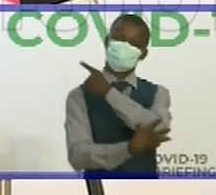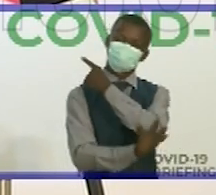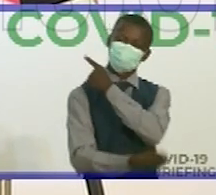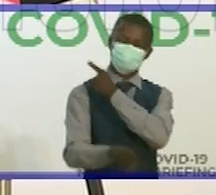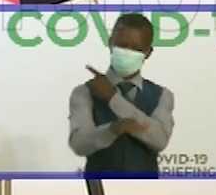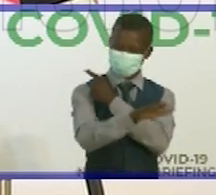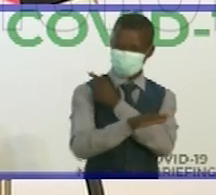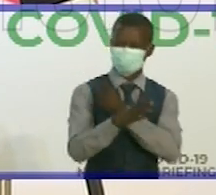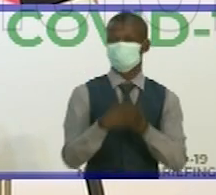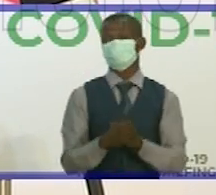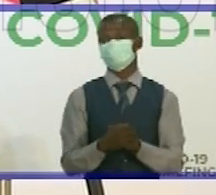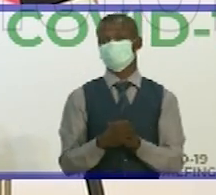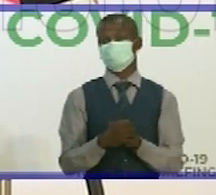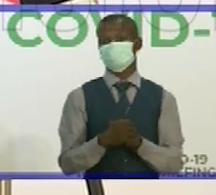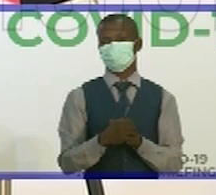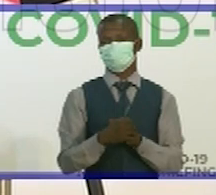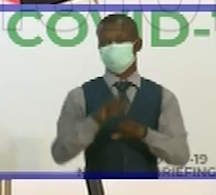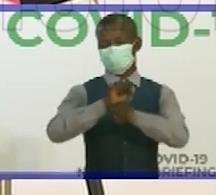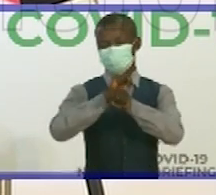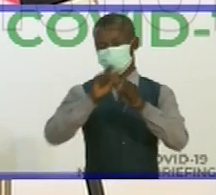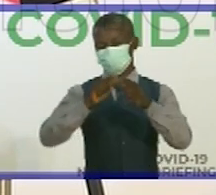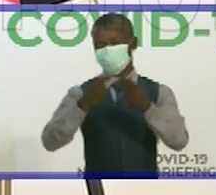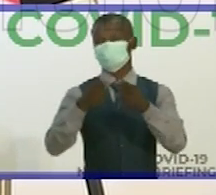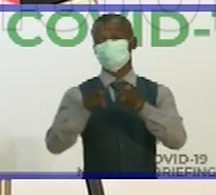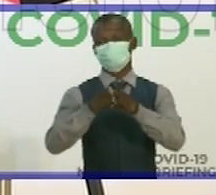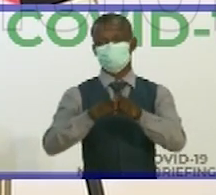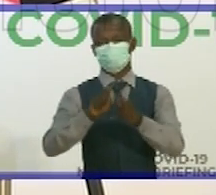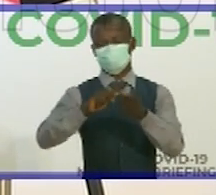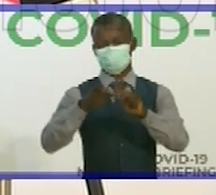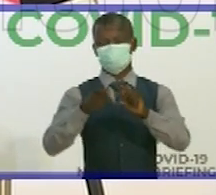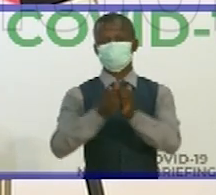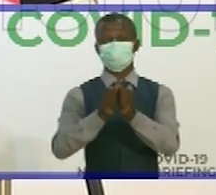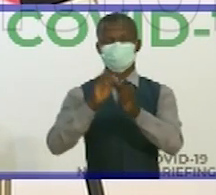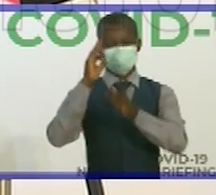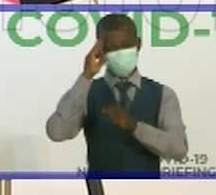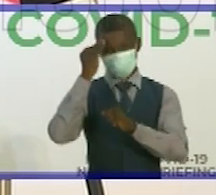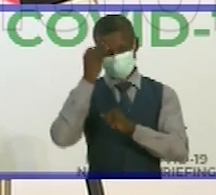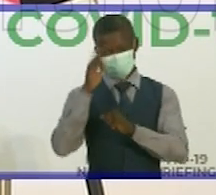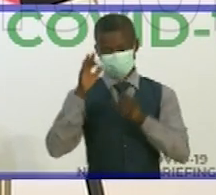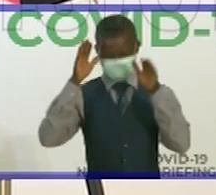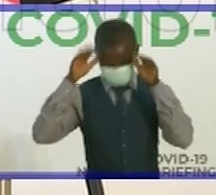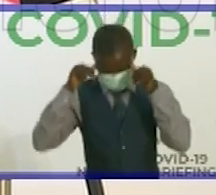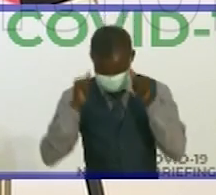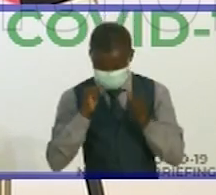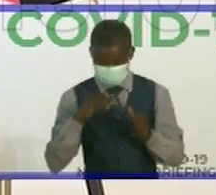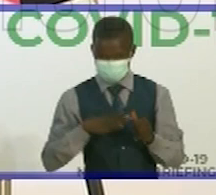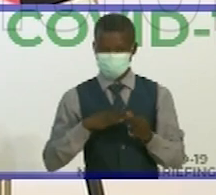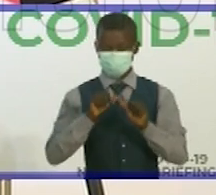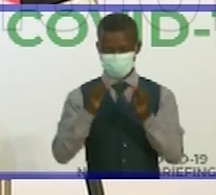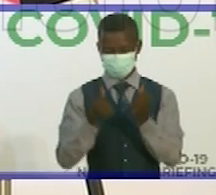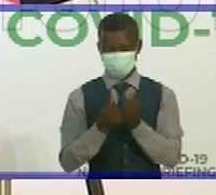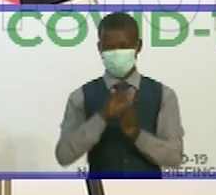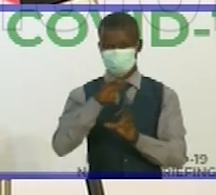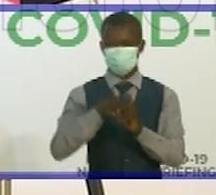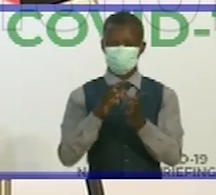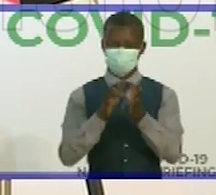The task force is also partnering with the Federation of Muslim Women's Association and the Christian